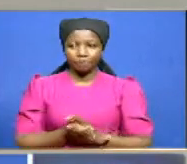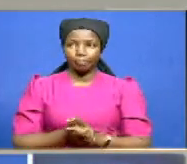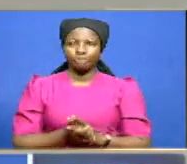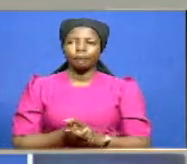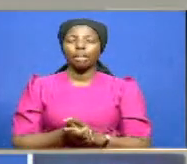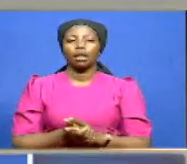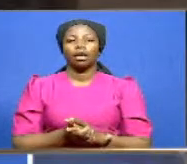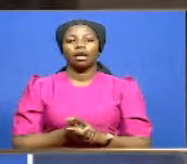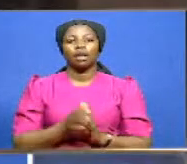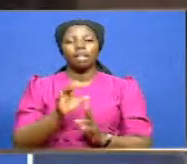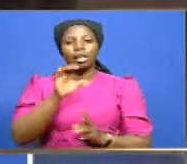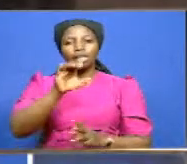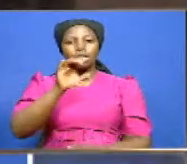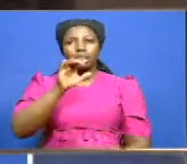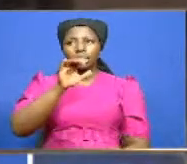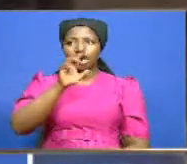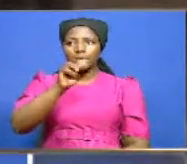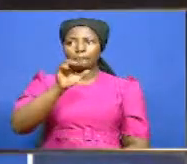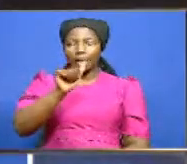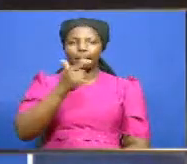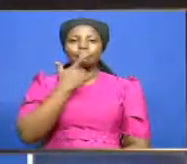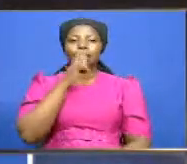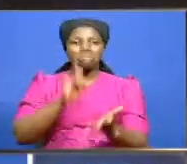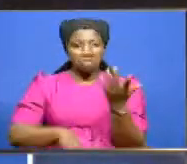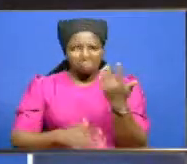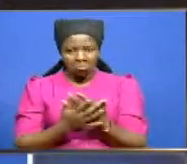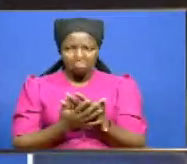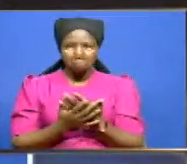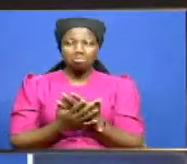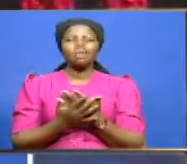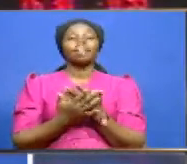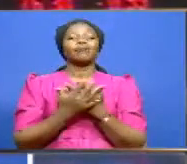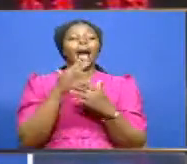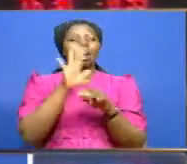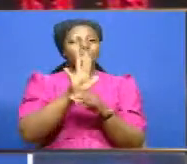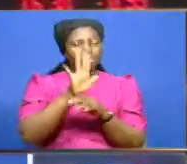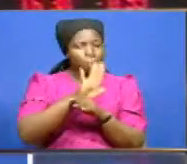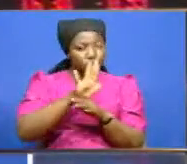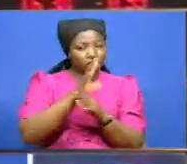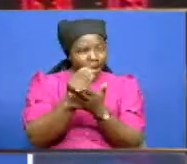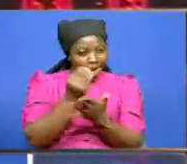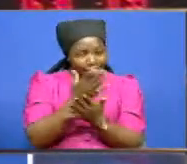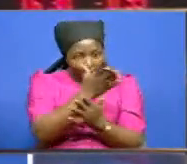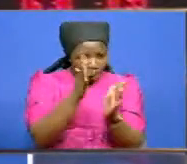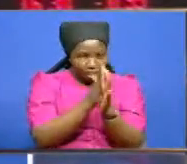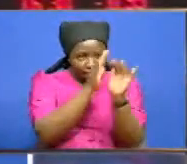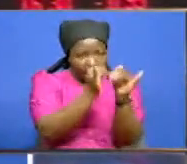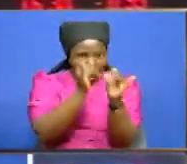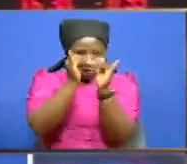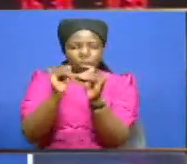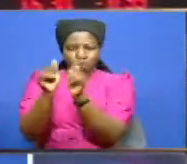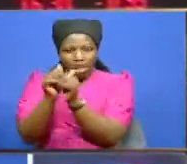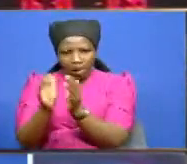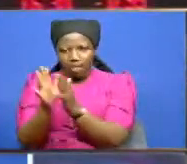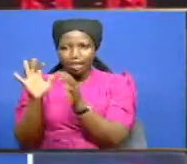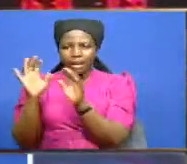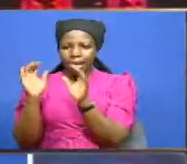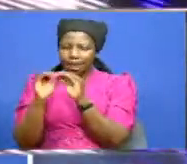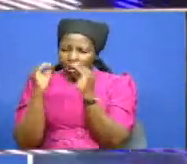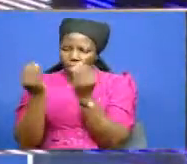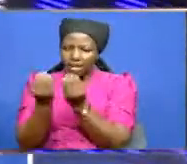According to the Capital Markets Authority, billions of shillings are held by individuals and corporates that could be invested at the bourse to make it